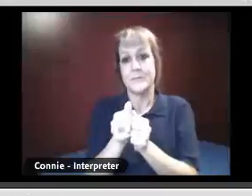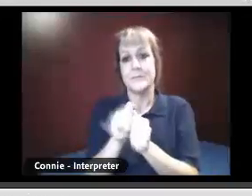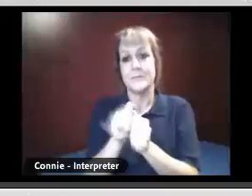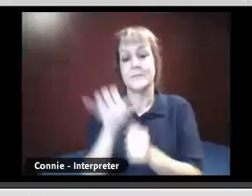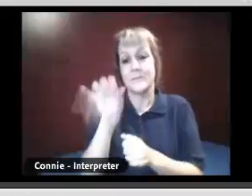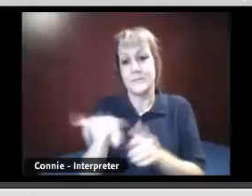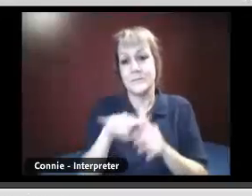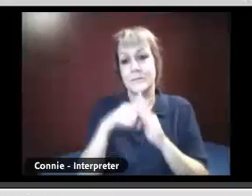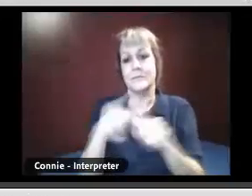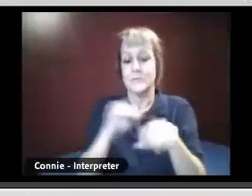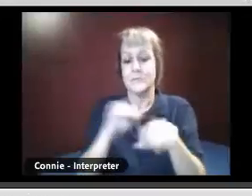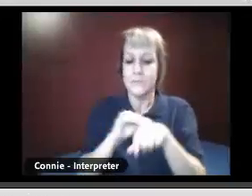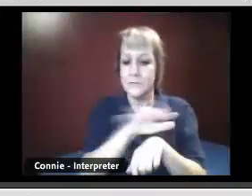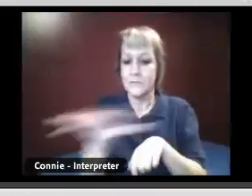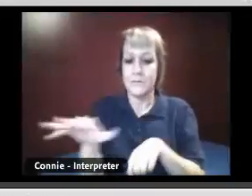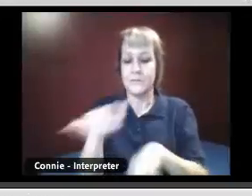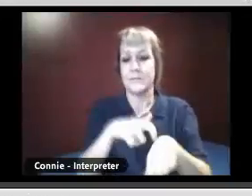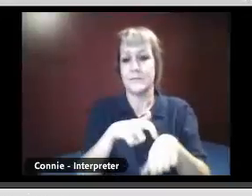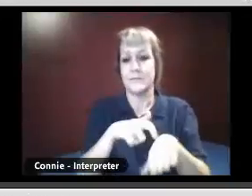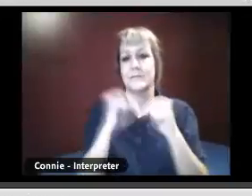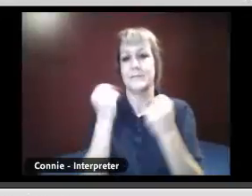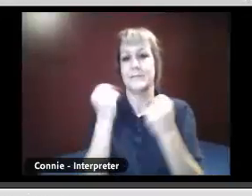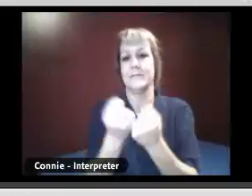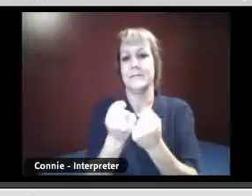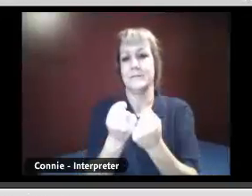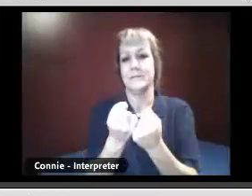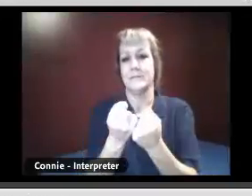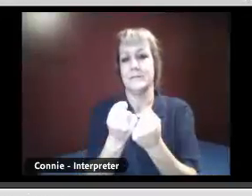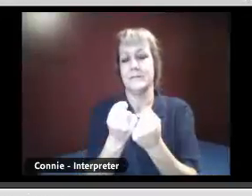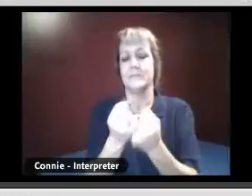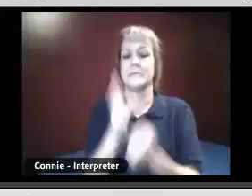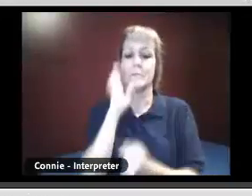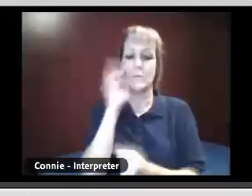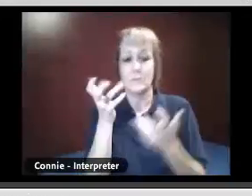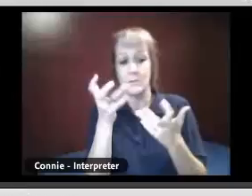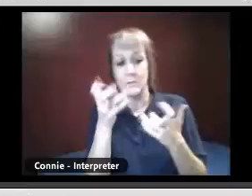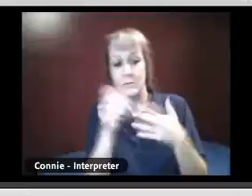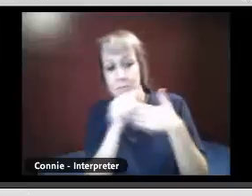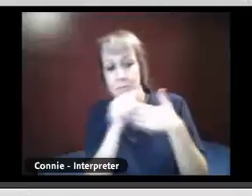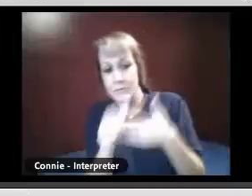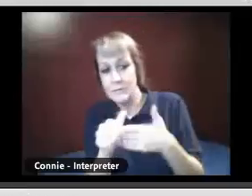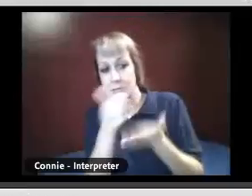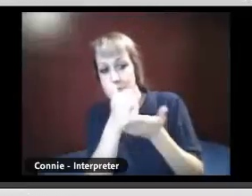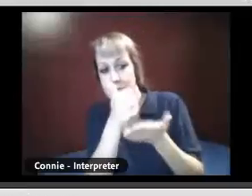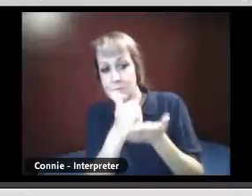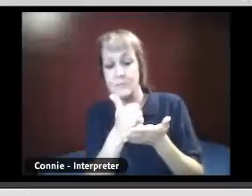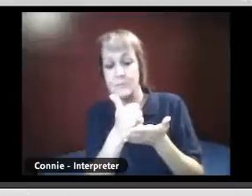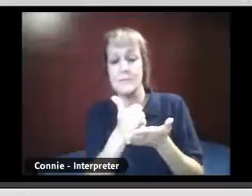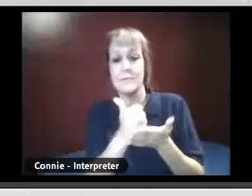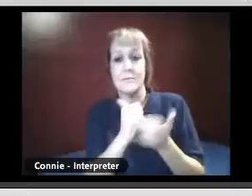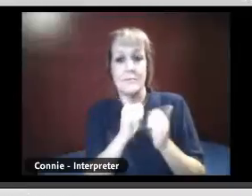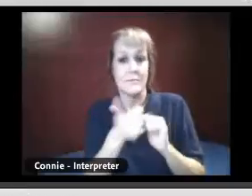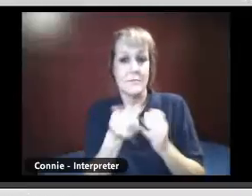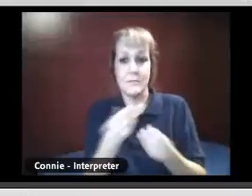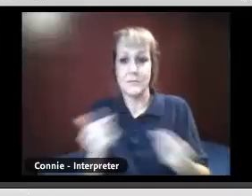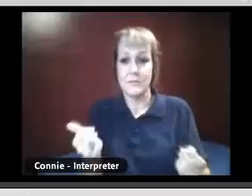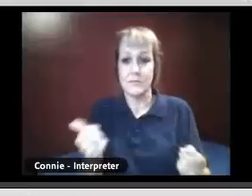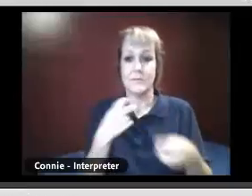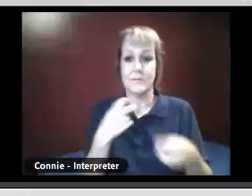affect the entire team. And they're going to be looking for you for some guidance about having, helping them work it out, as John